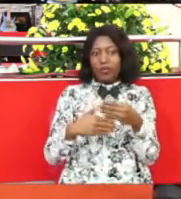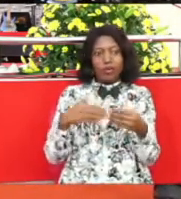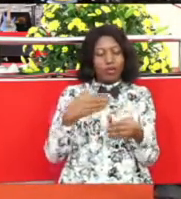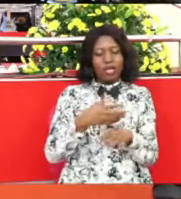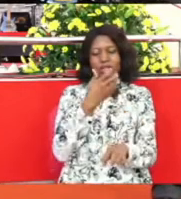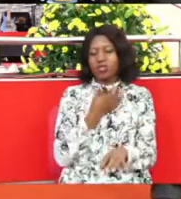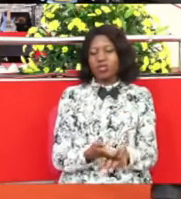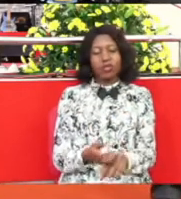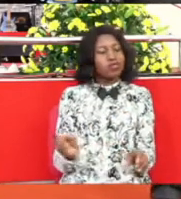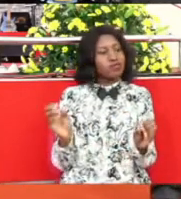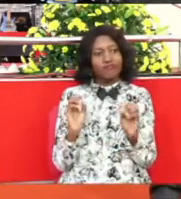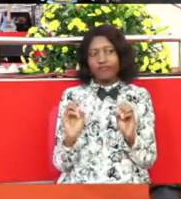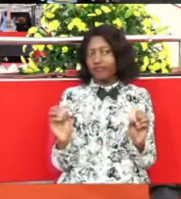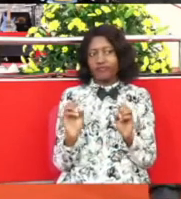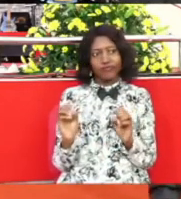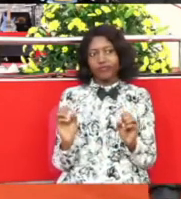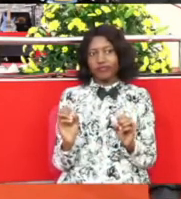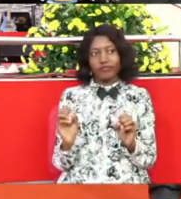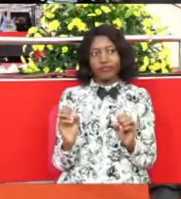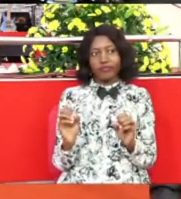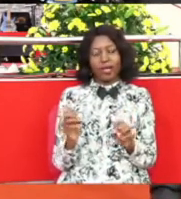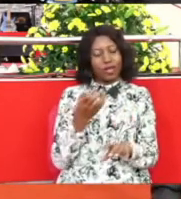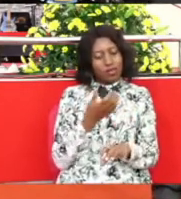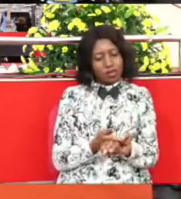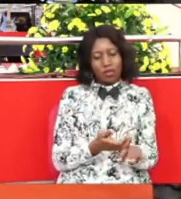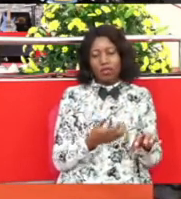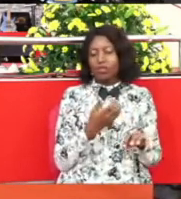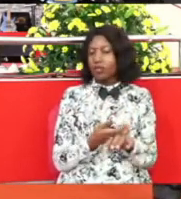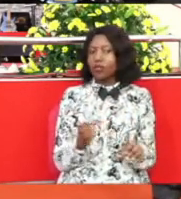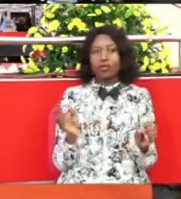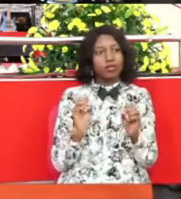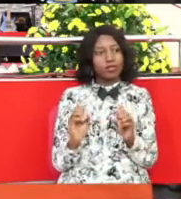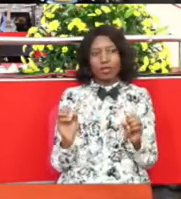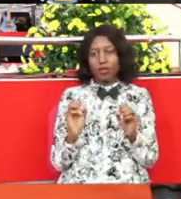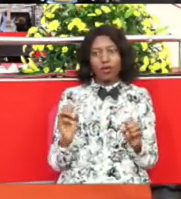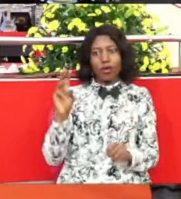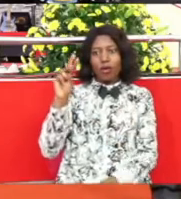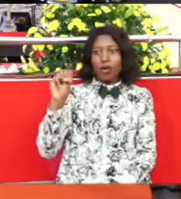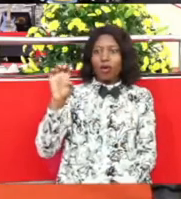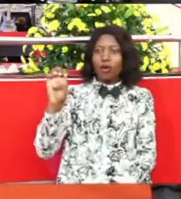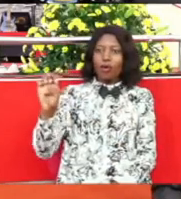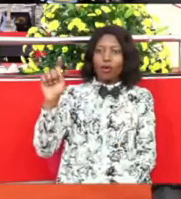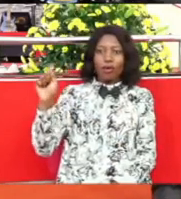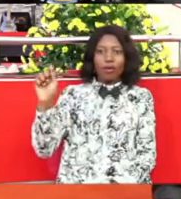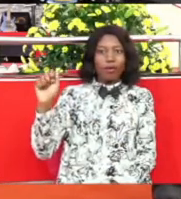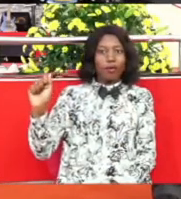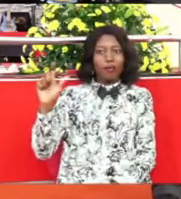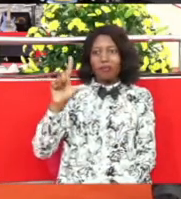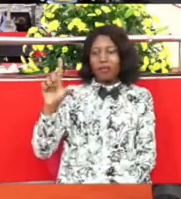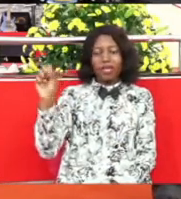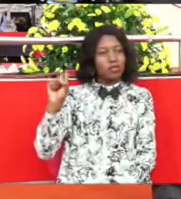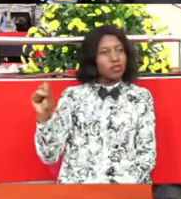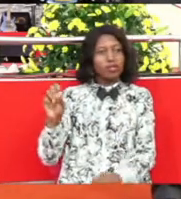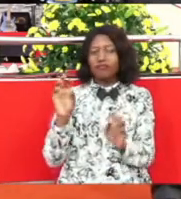ikiwa imewekelewa juu ya mawe. Stones on top of stones. Jiwe ikiwa juu ya jiwe lingine. Metals on top of metals. Chuma ikiwa imewekelewa juu ya chuma.